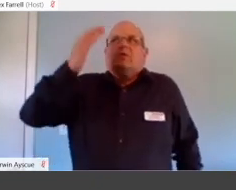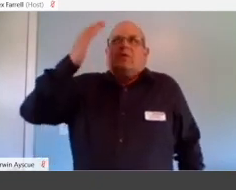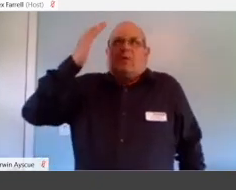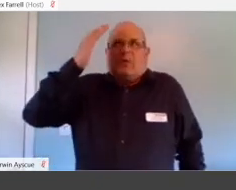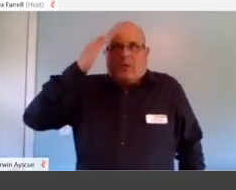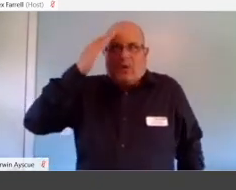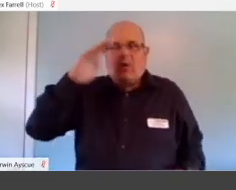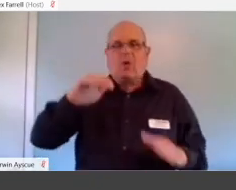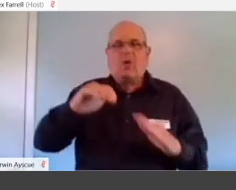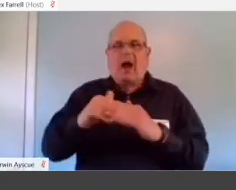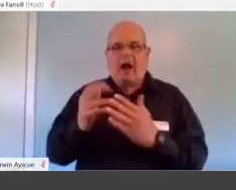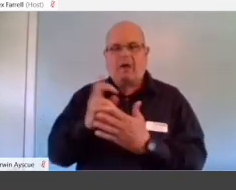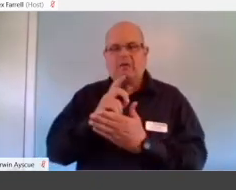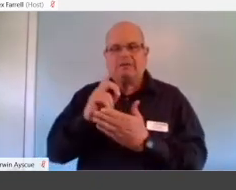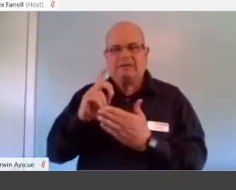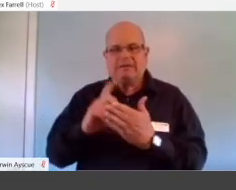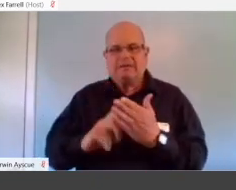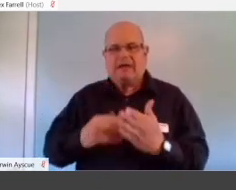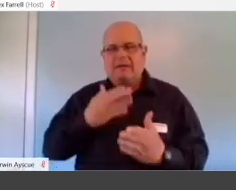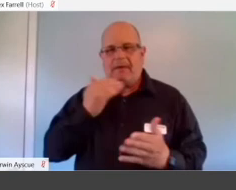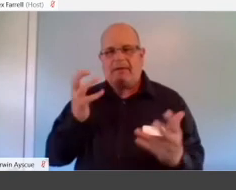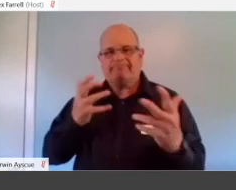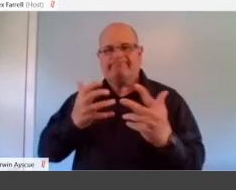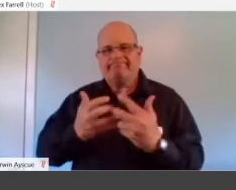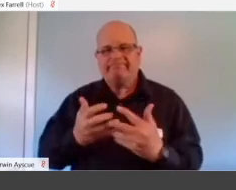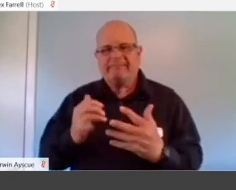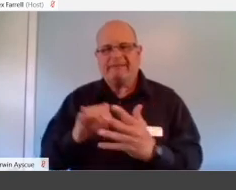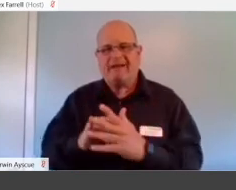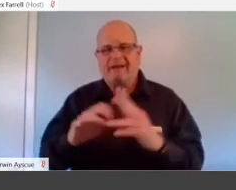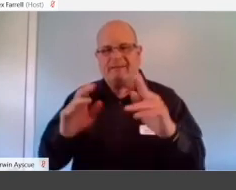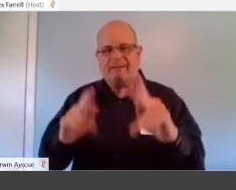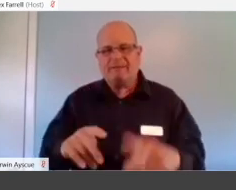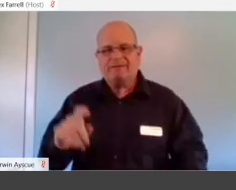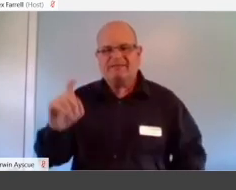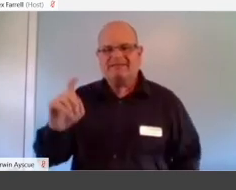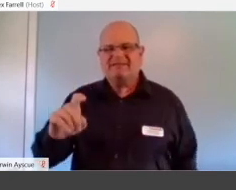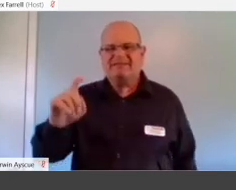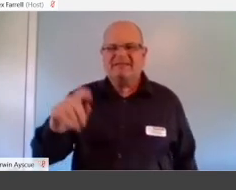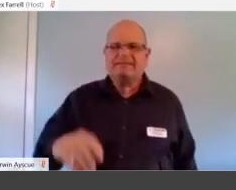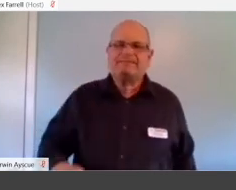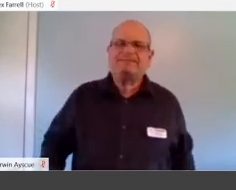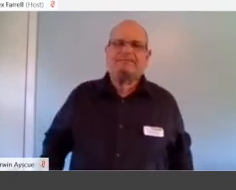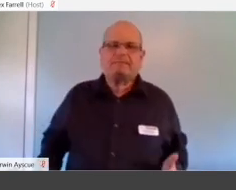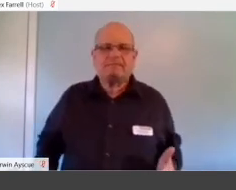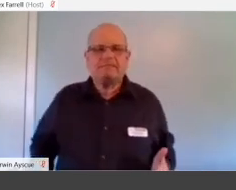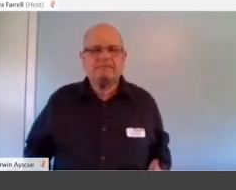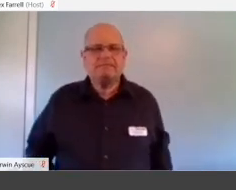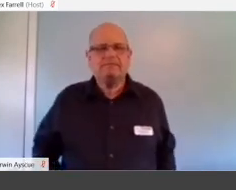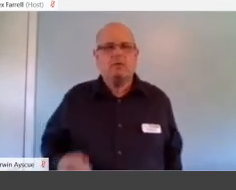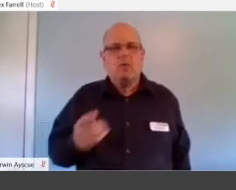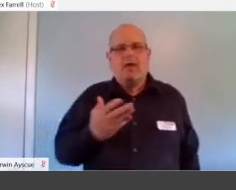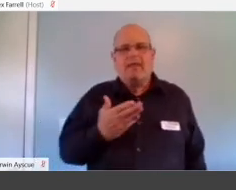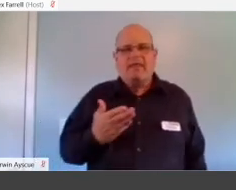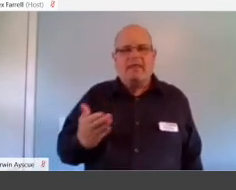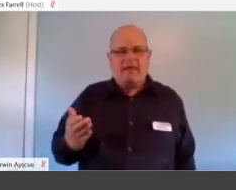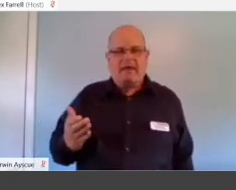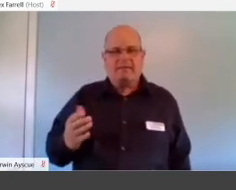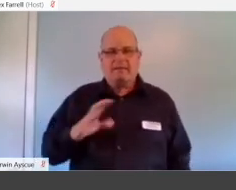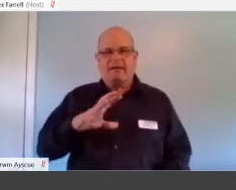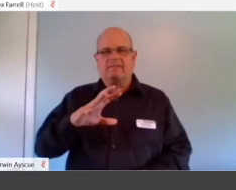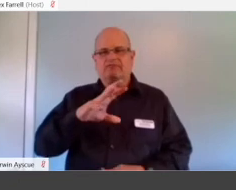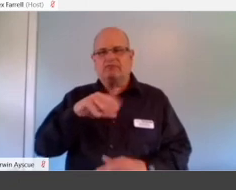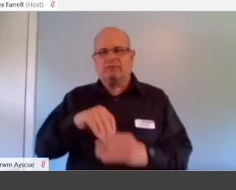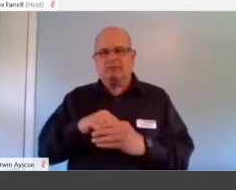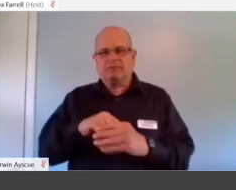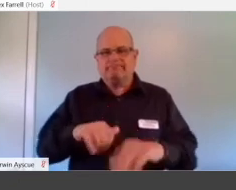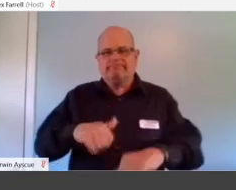vision than the designer or the engineer does. And one of the processes that I've put in place on my